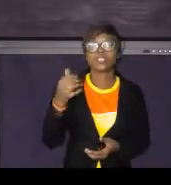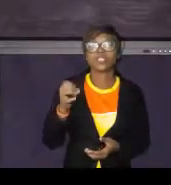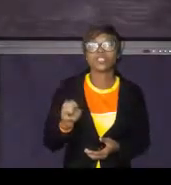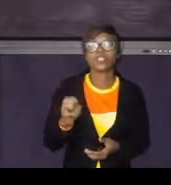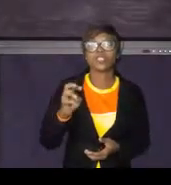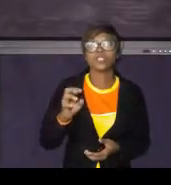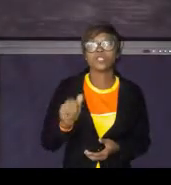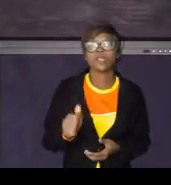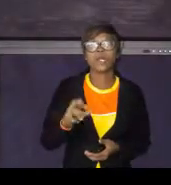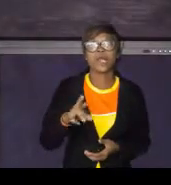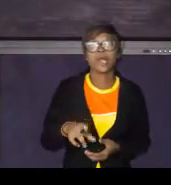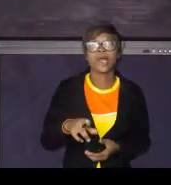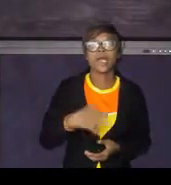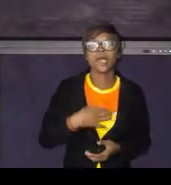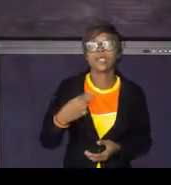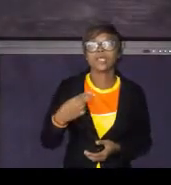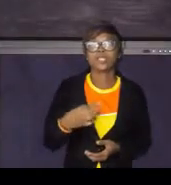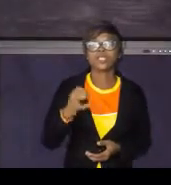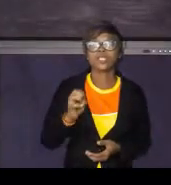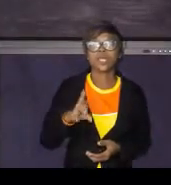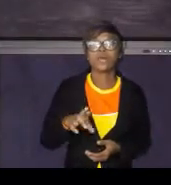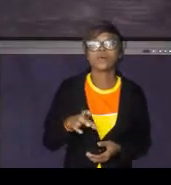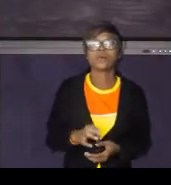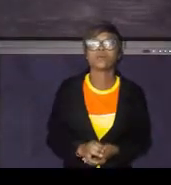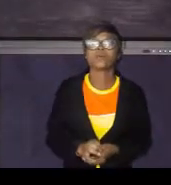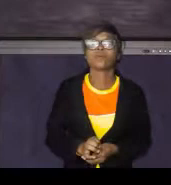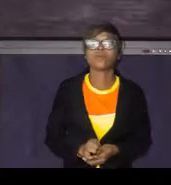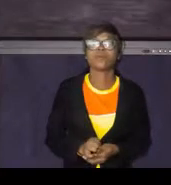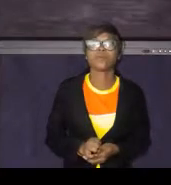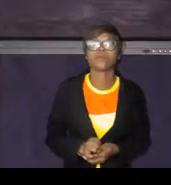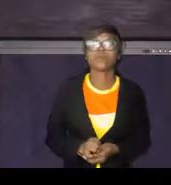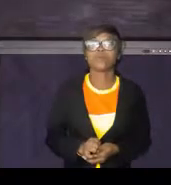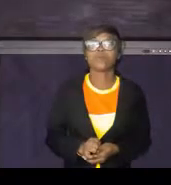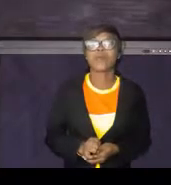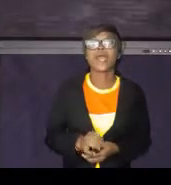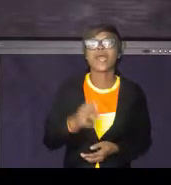H-E-A-R and H-E-R-E.